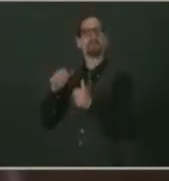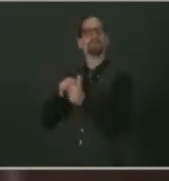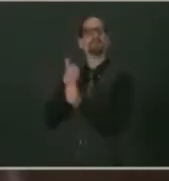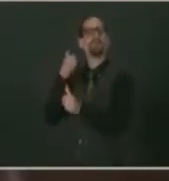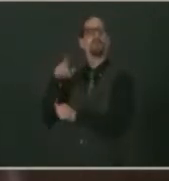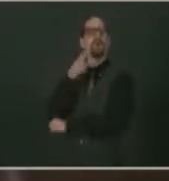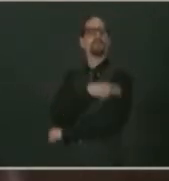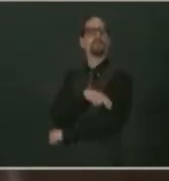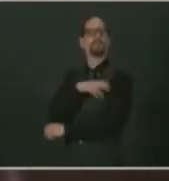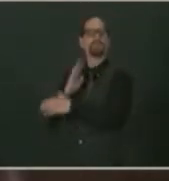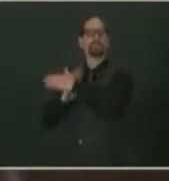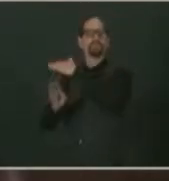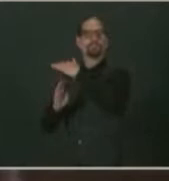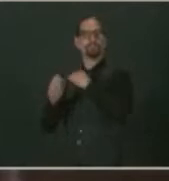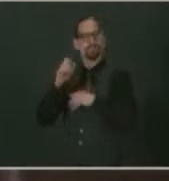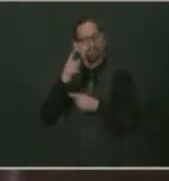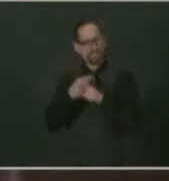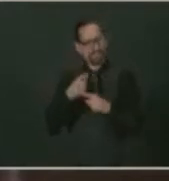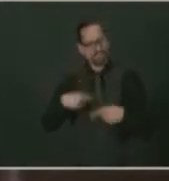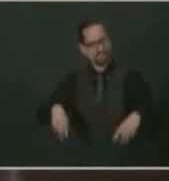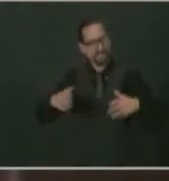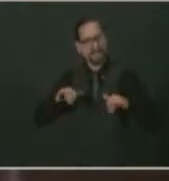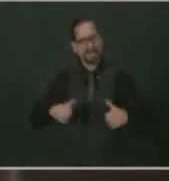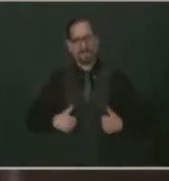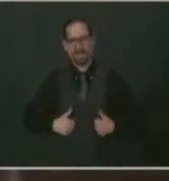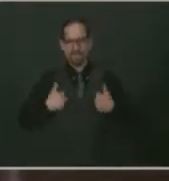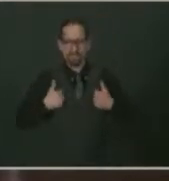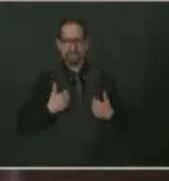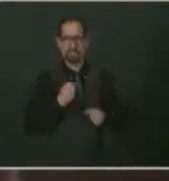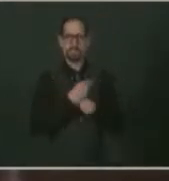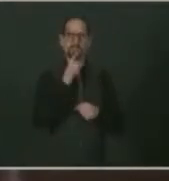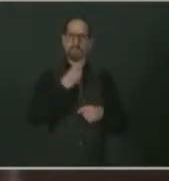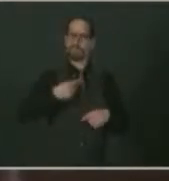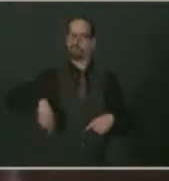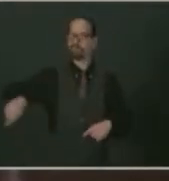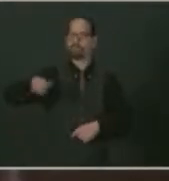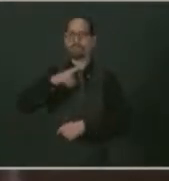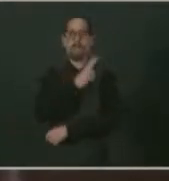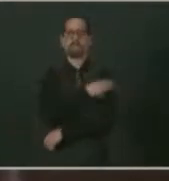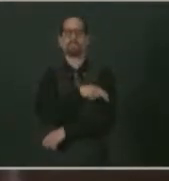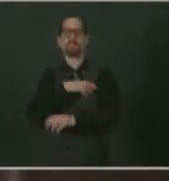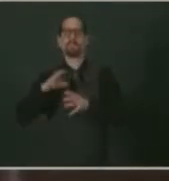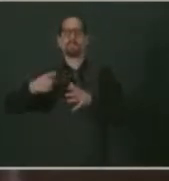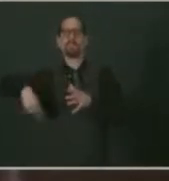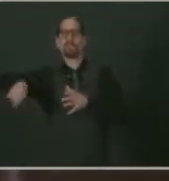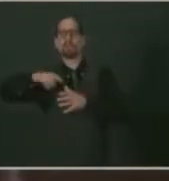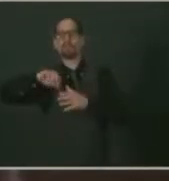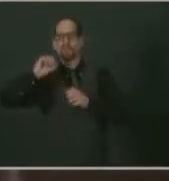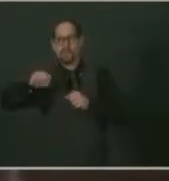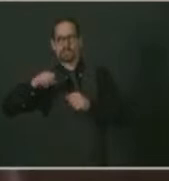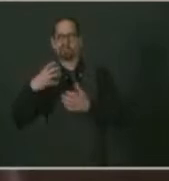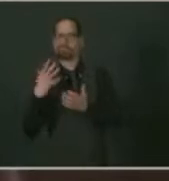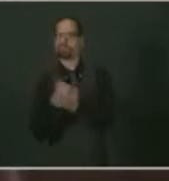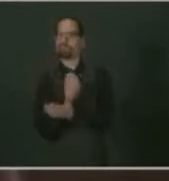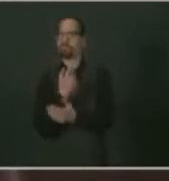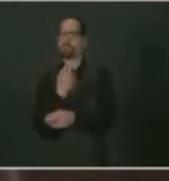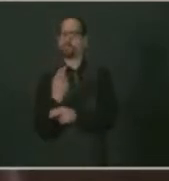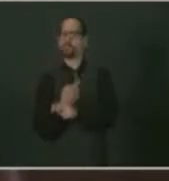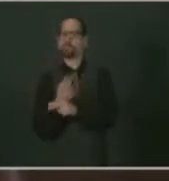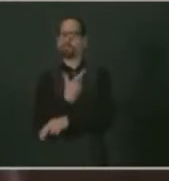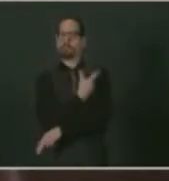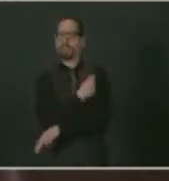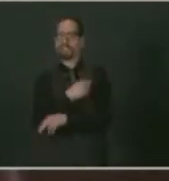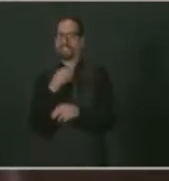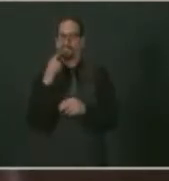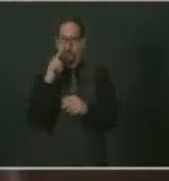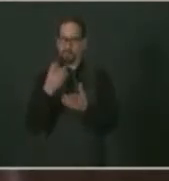was making sure that hospitals maintain the capacity that they needed and could use the vaccines to preserve their